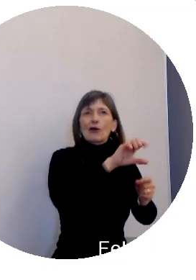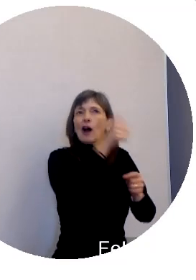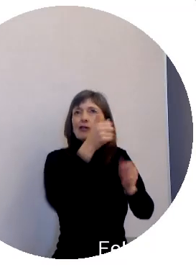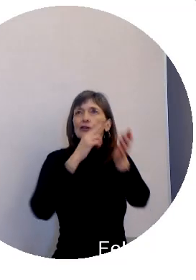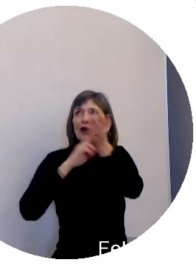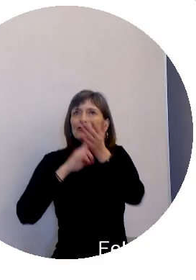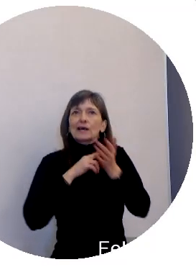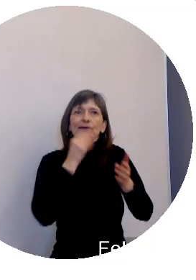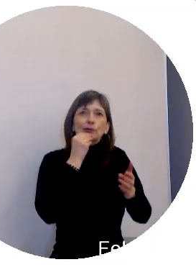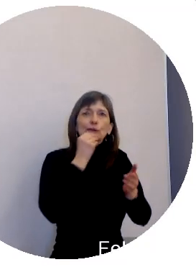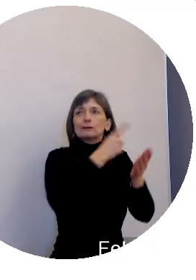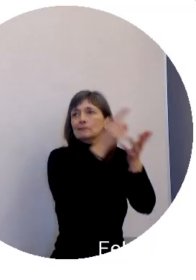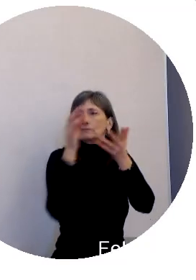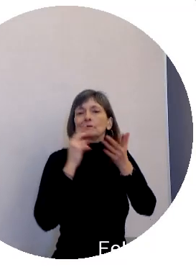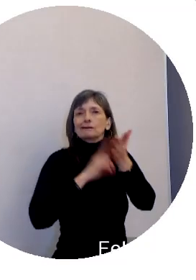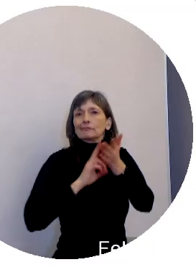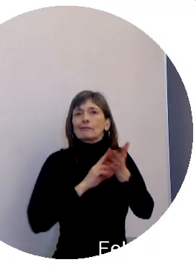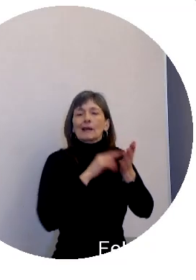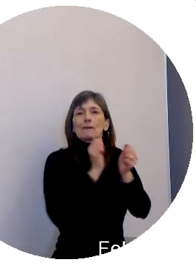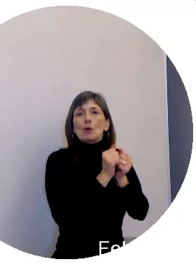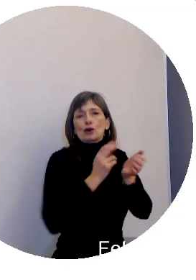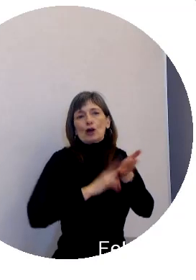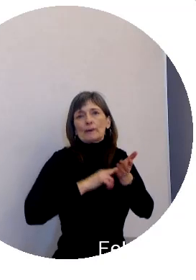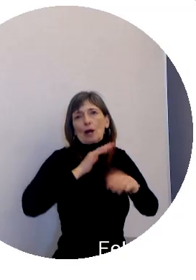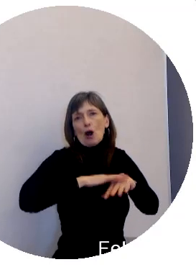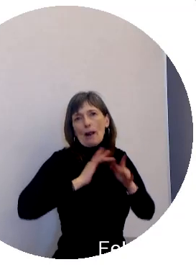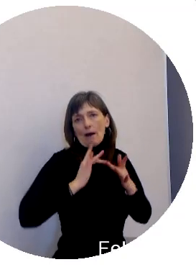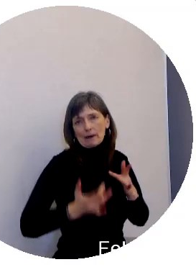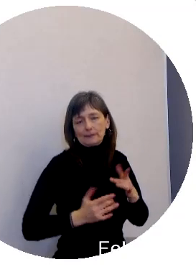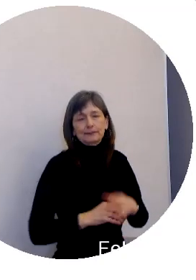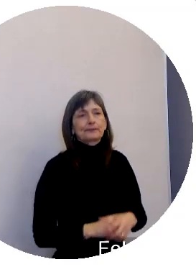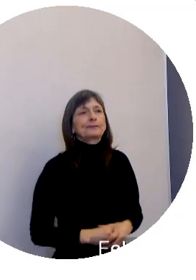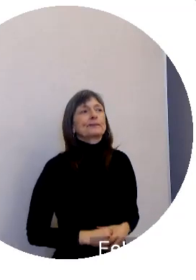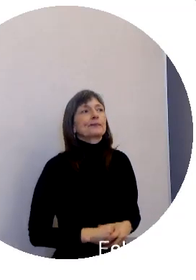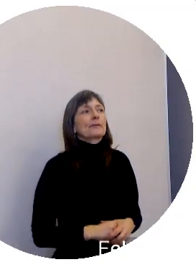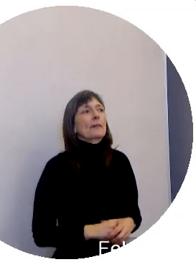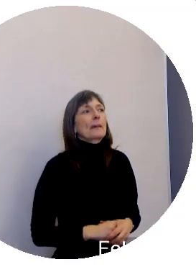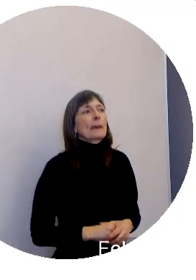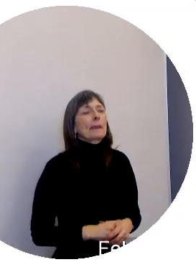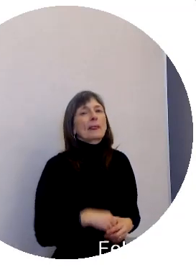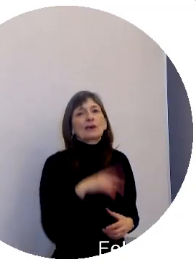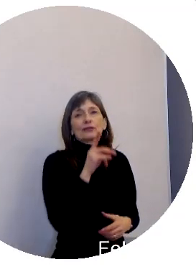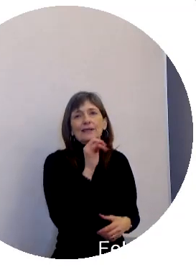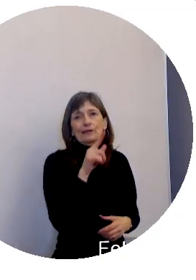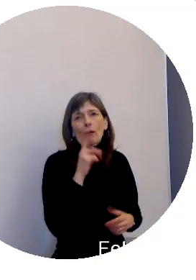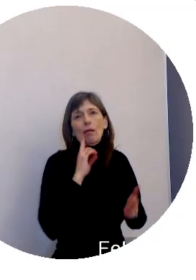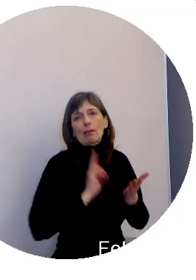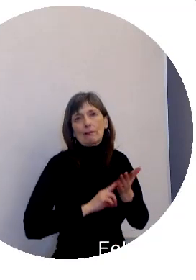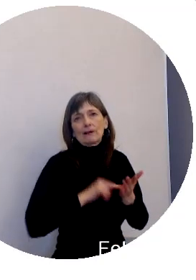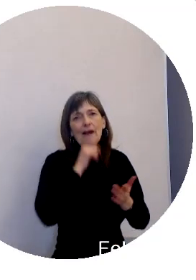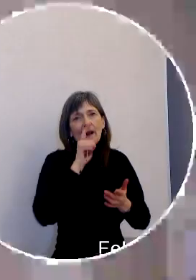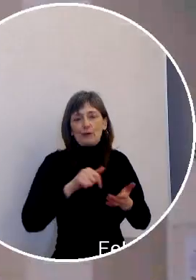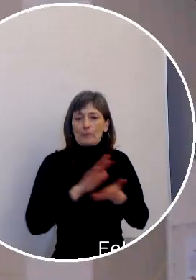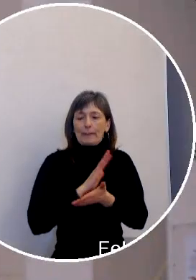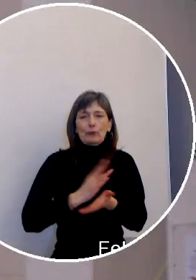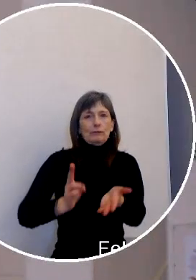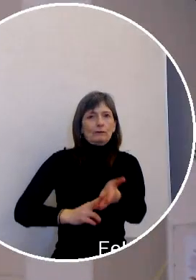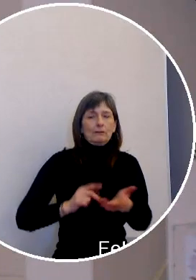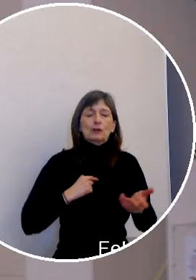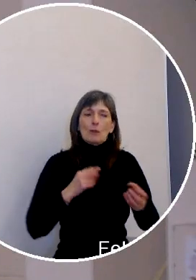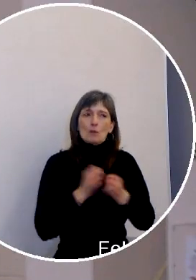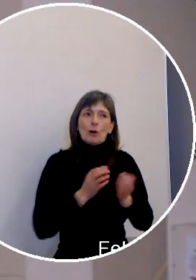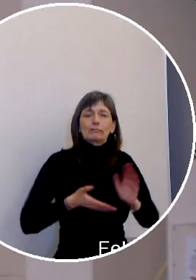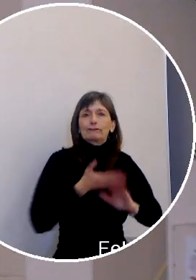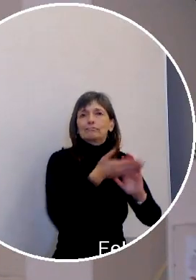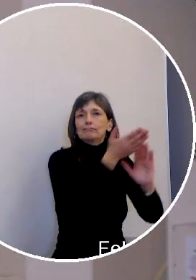gathering the relevant information we need on our contracted routes, and it allows for digital signature, so we can be more proactive. Of